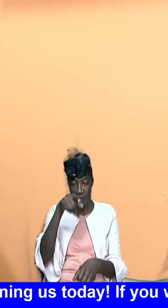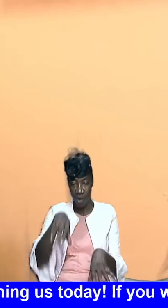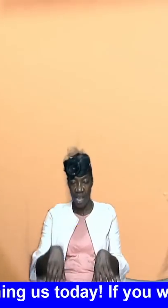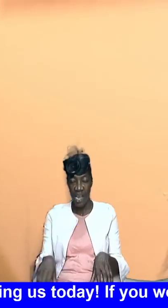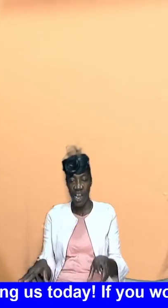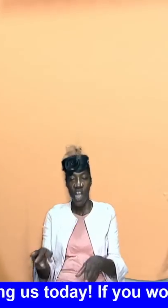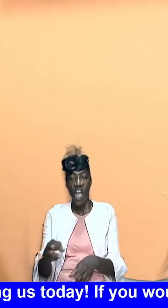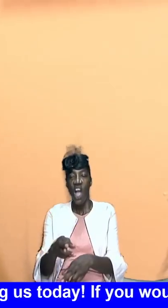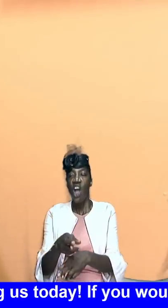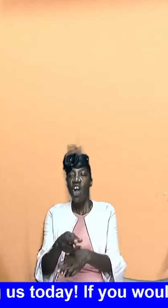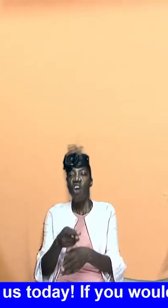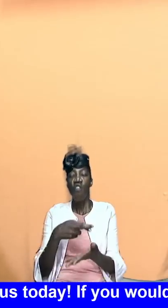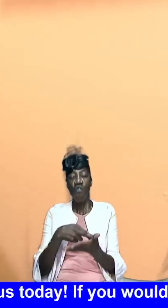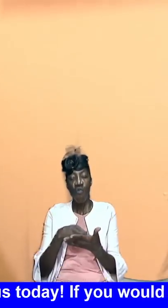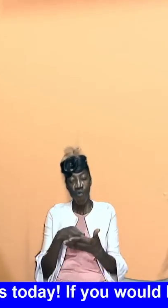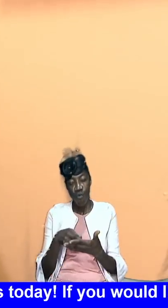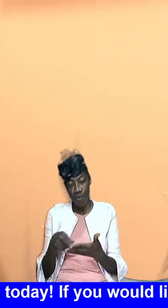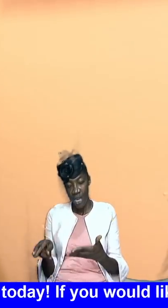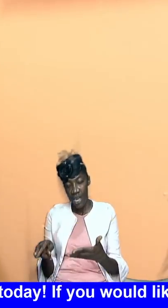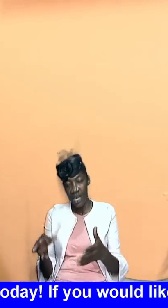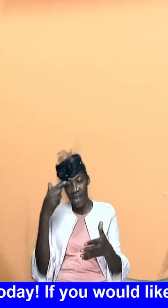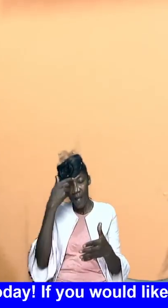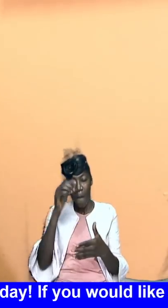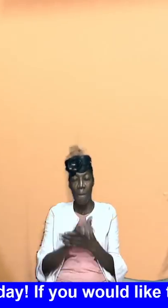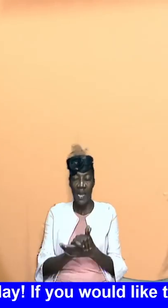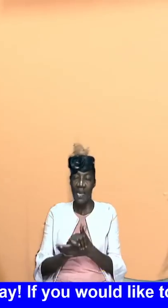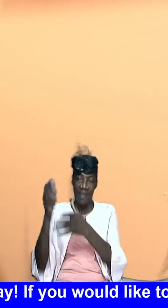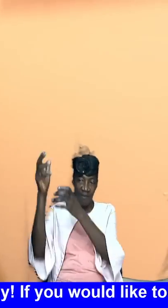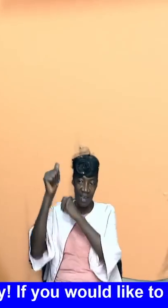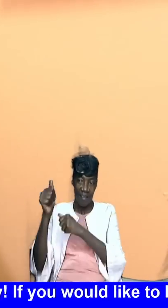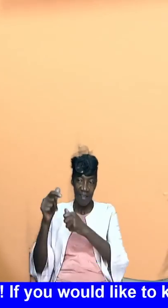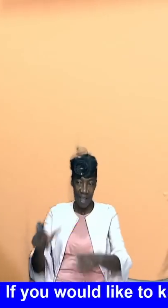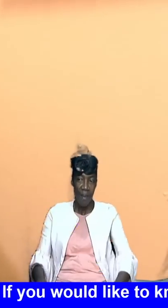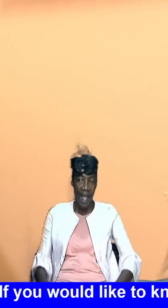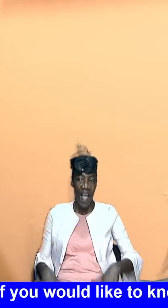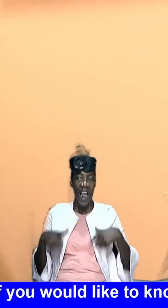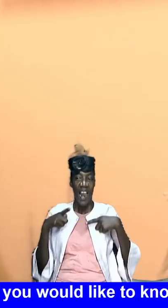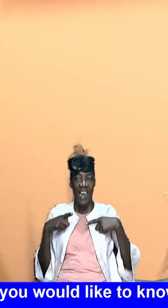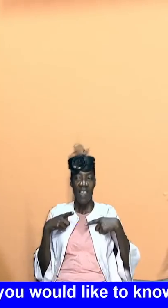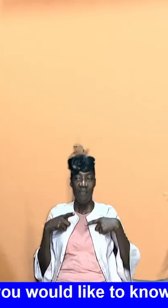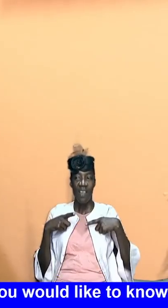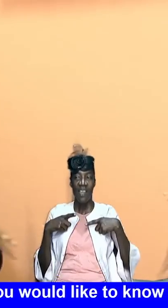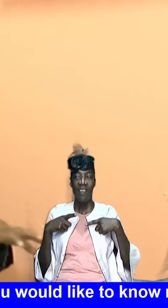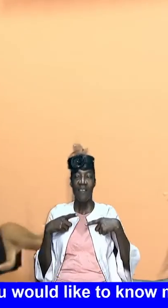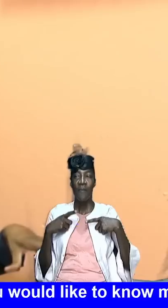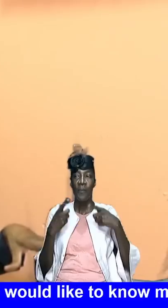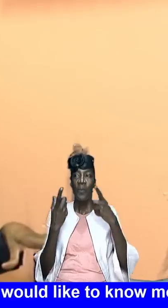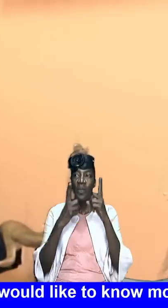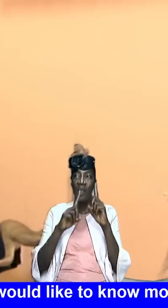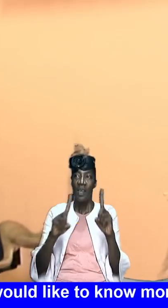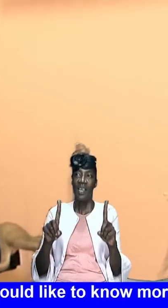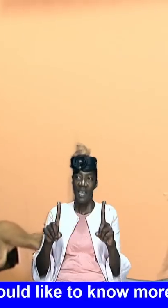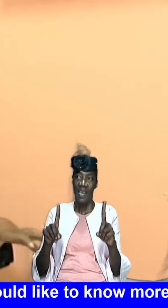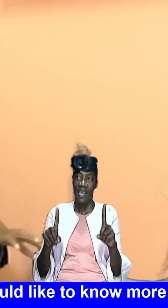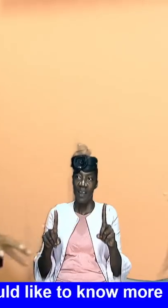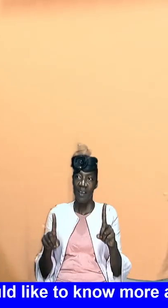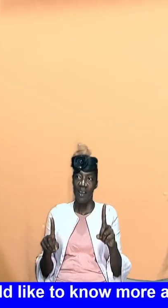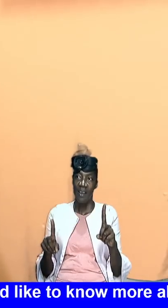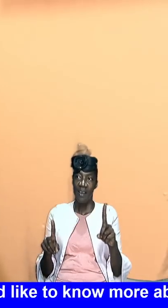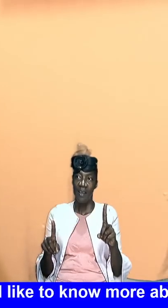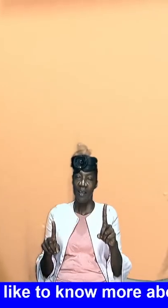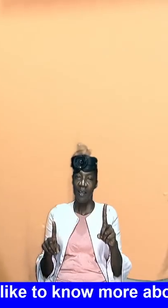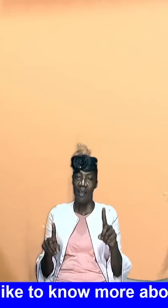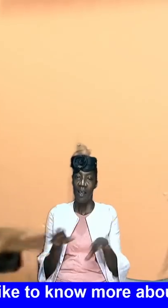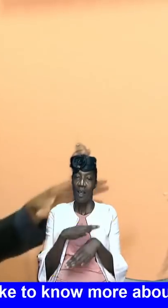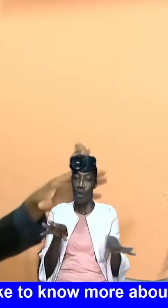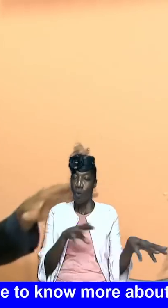it, you can believe it, you can accept it, you can live it, you can declare it, and don't shun away from it